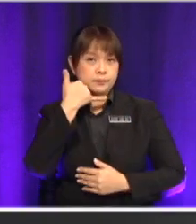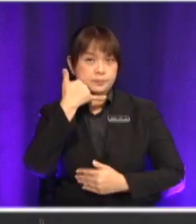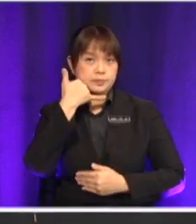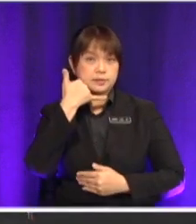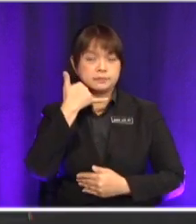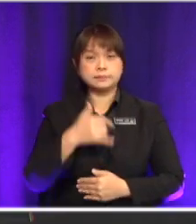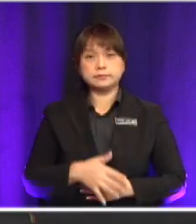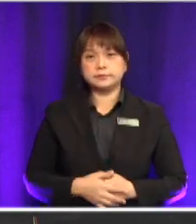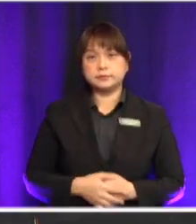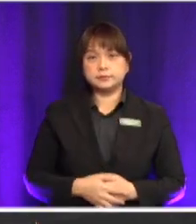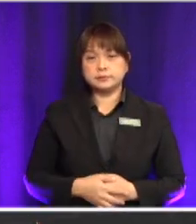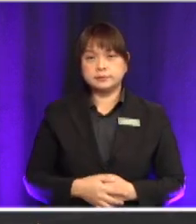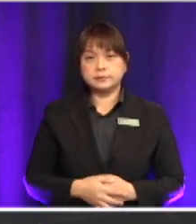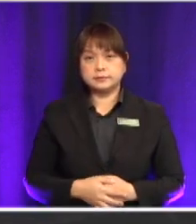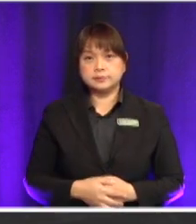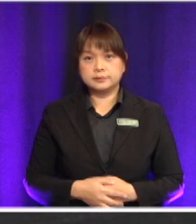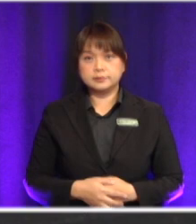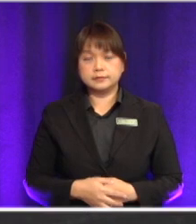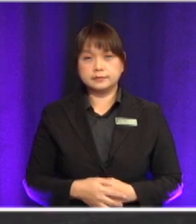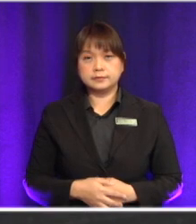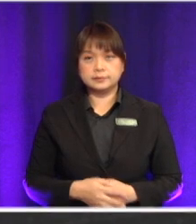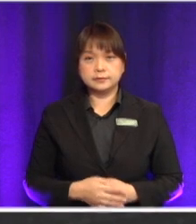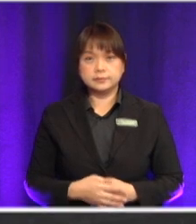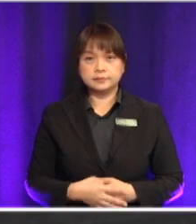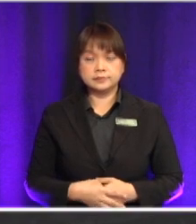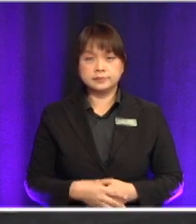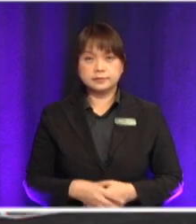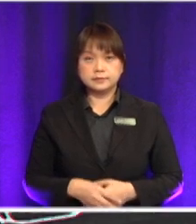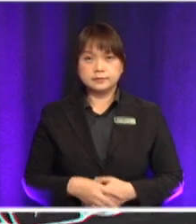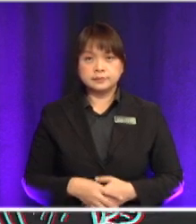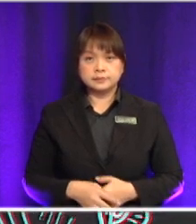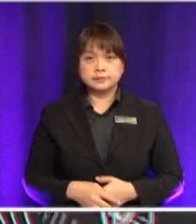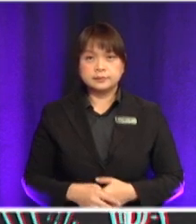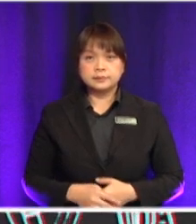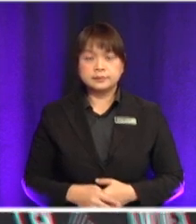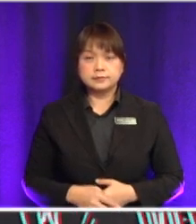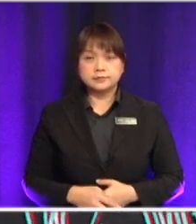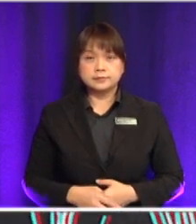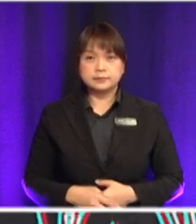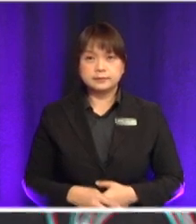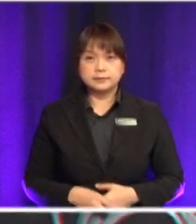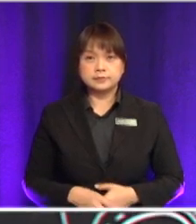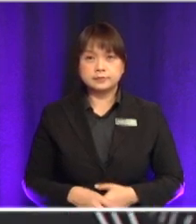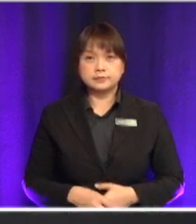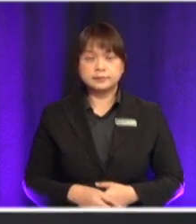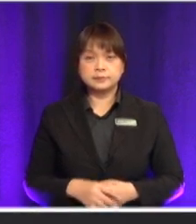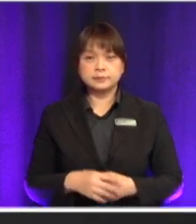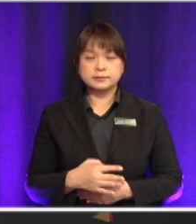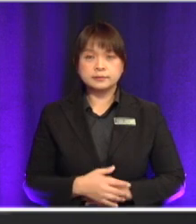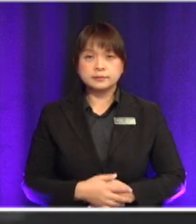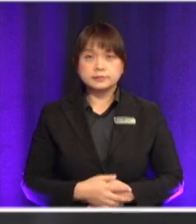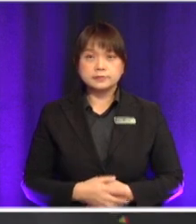Surveillance in particular. Yep, try and think. It's not just to chat with your friends or play games, but if